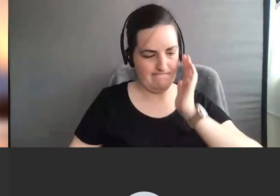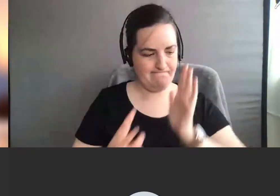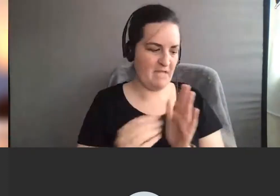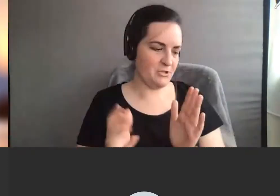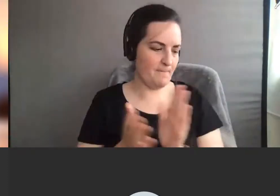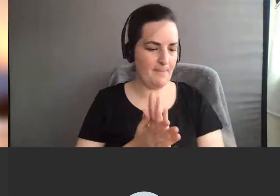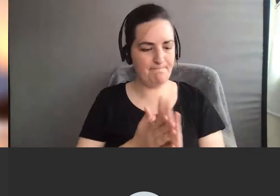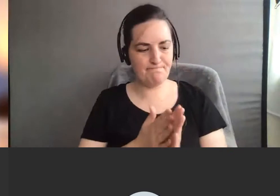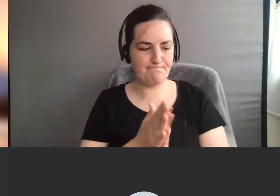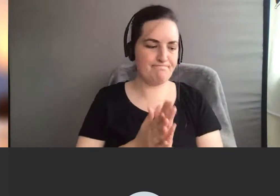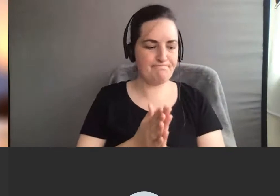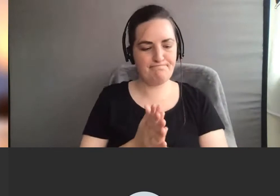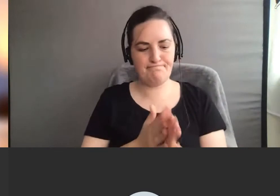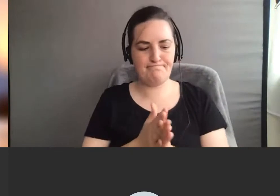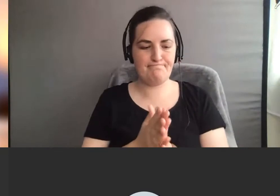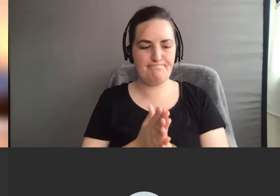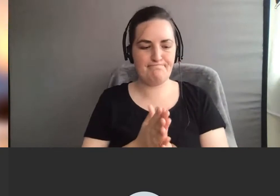70%